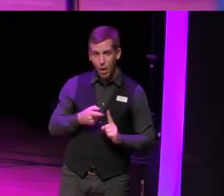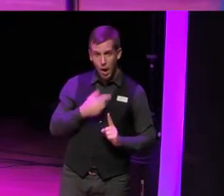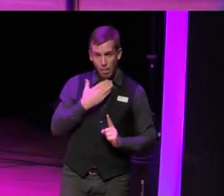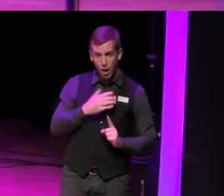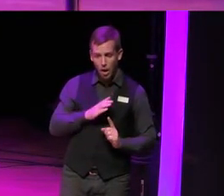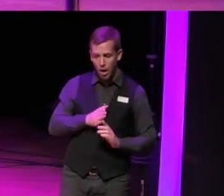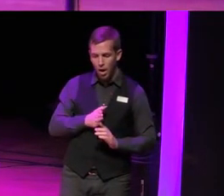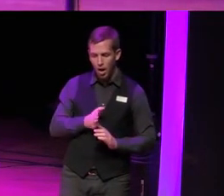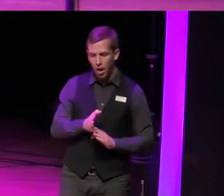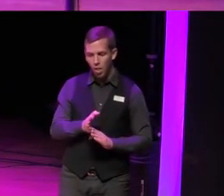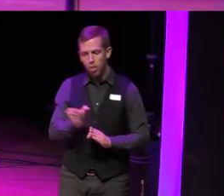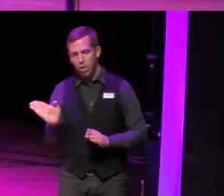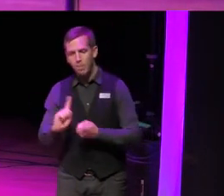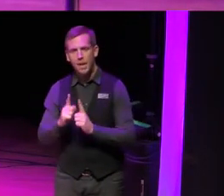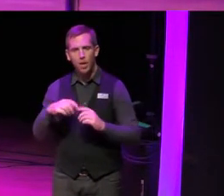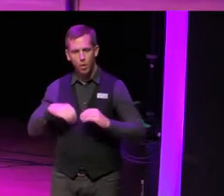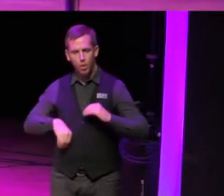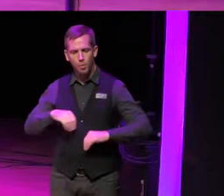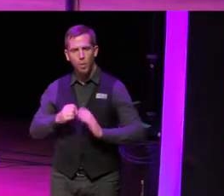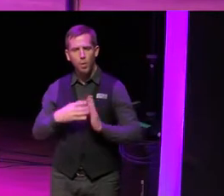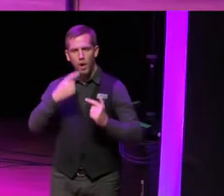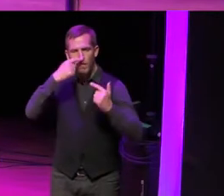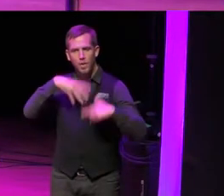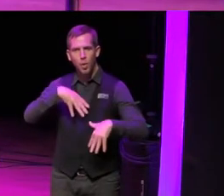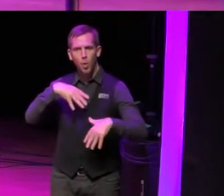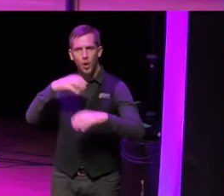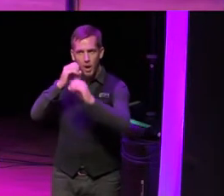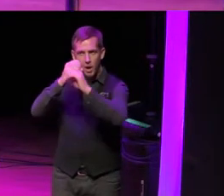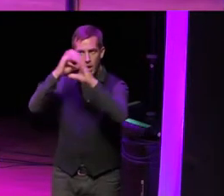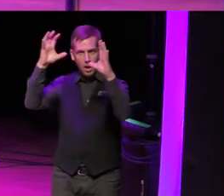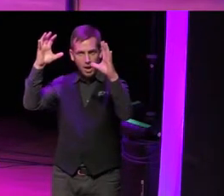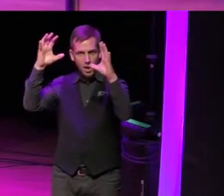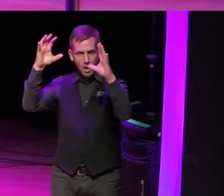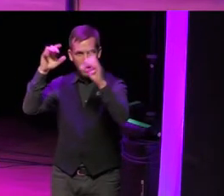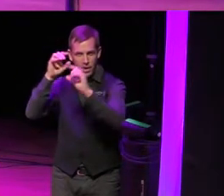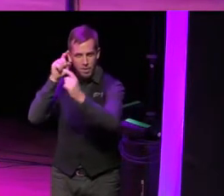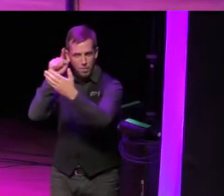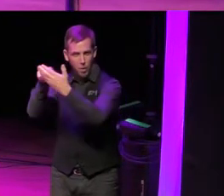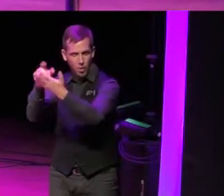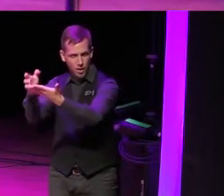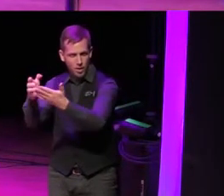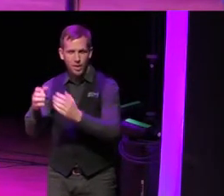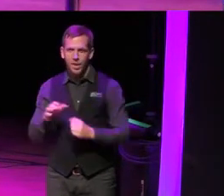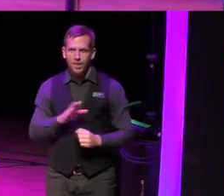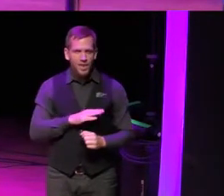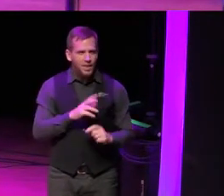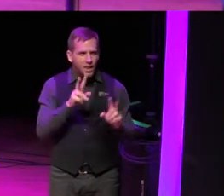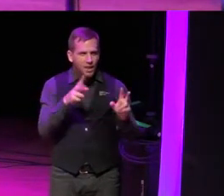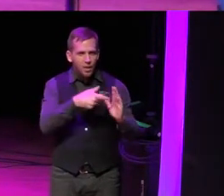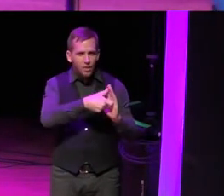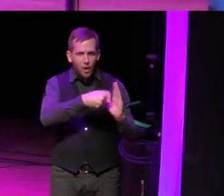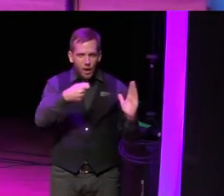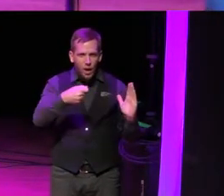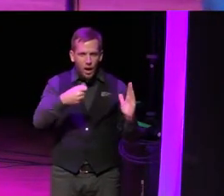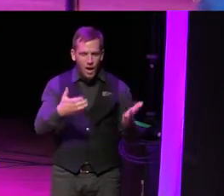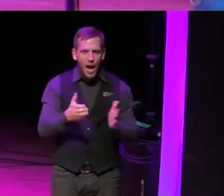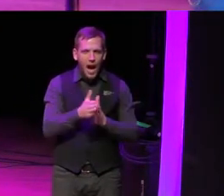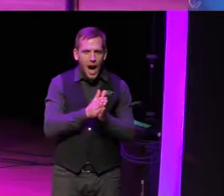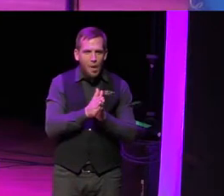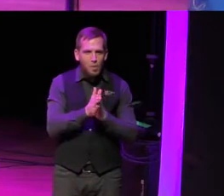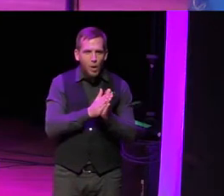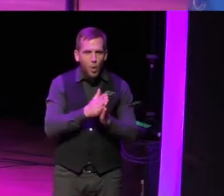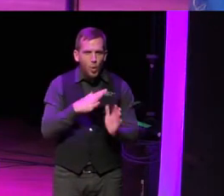there is actually a famous quote, ambition seduces and power corrupts. I don't know if you heard this. It's from a movie. I want to